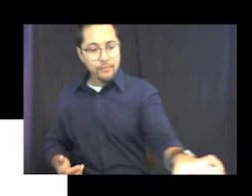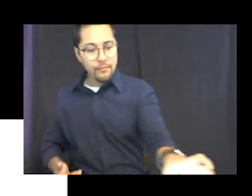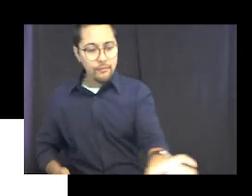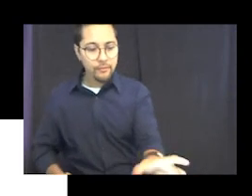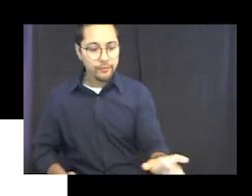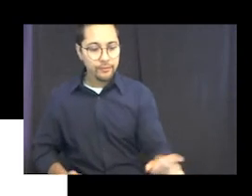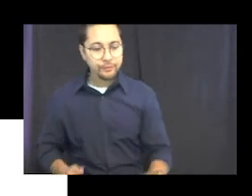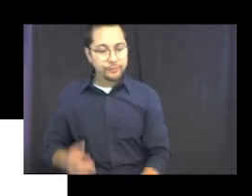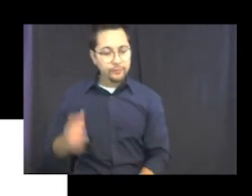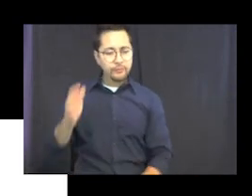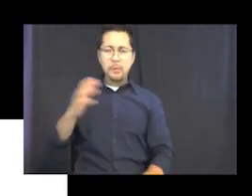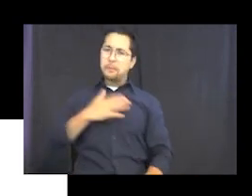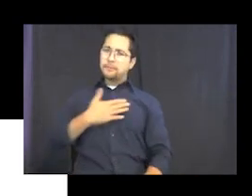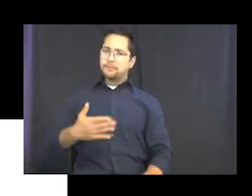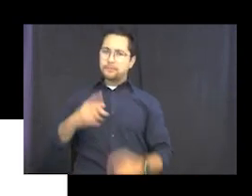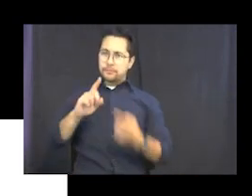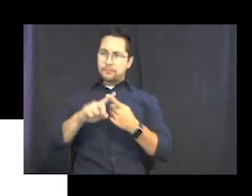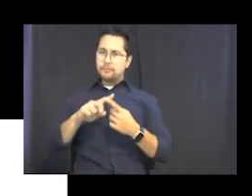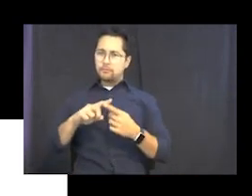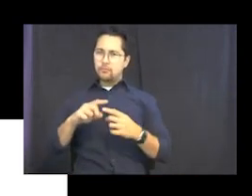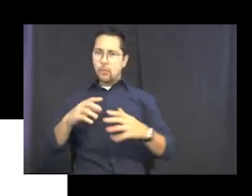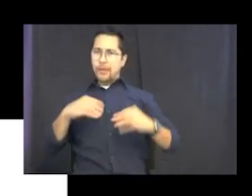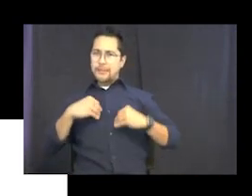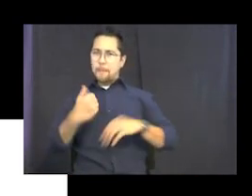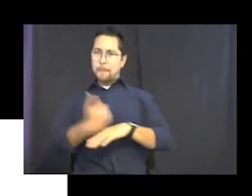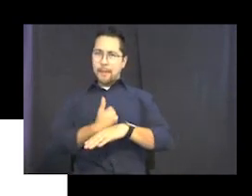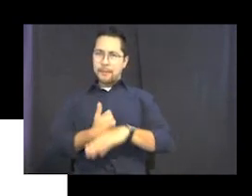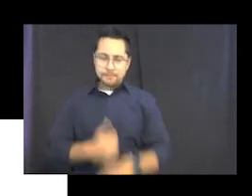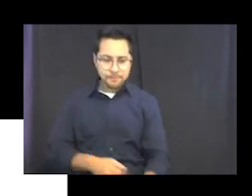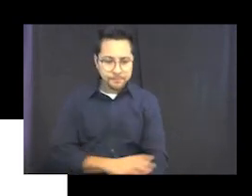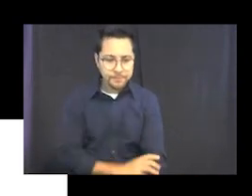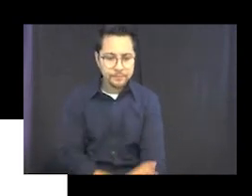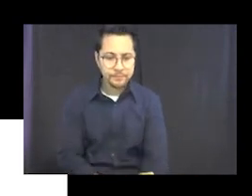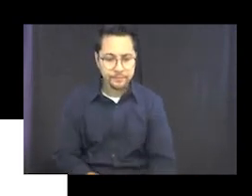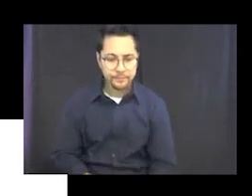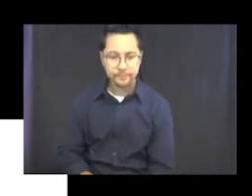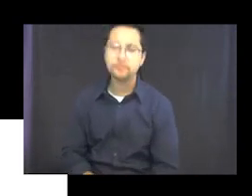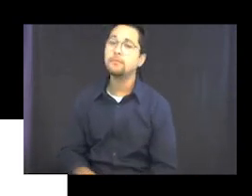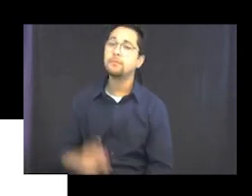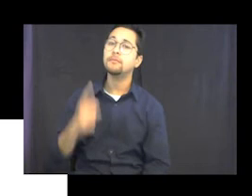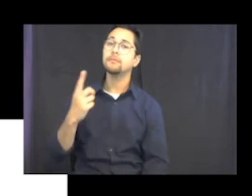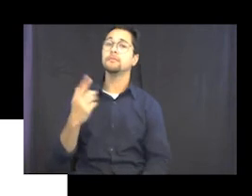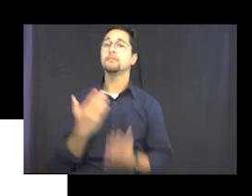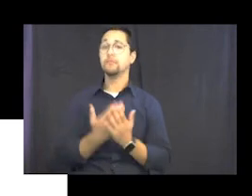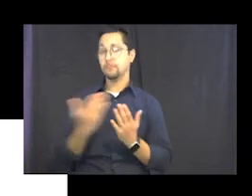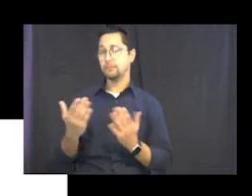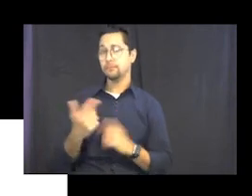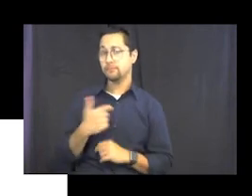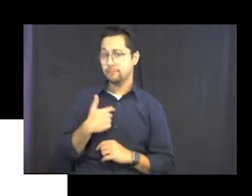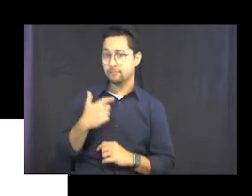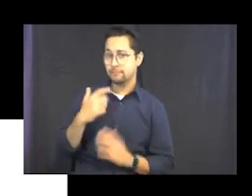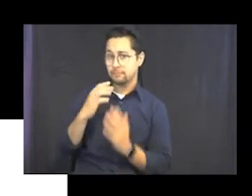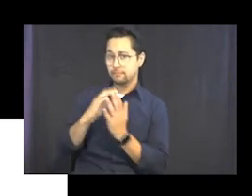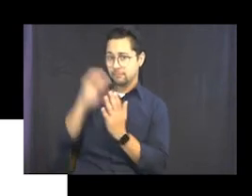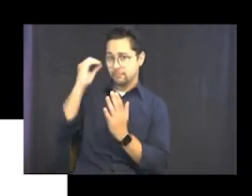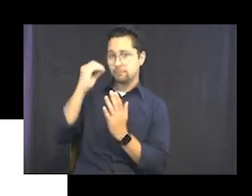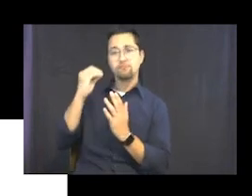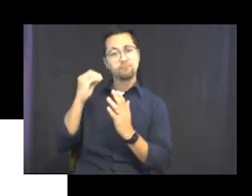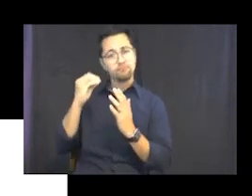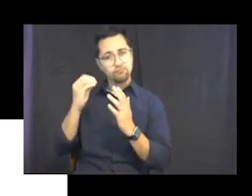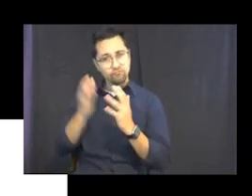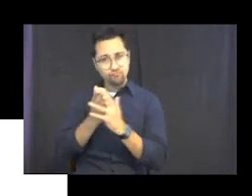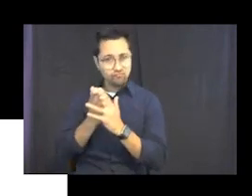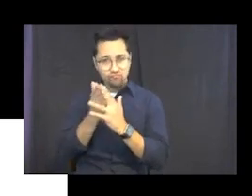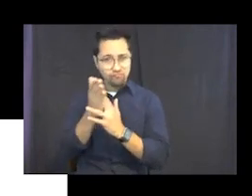being willing to take the fall, one of the things that I have learned through